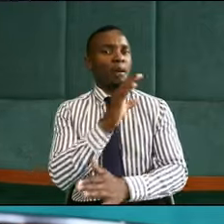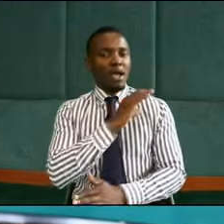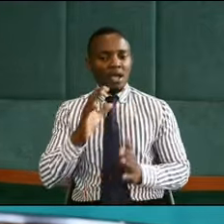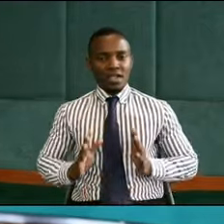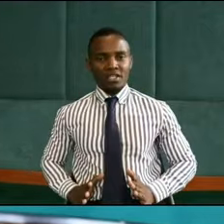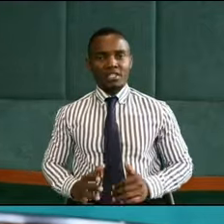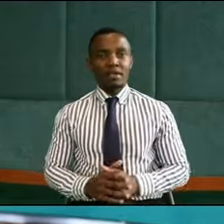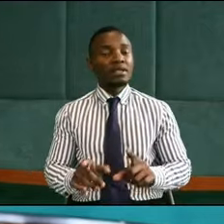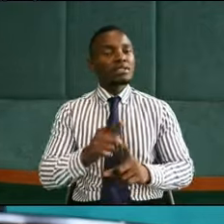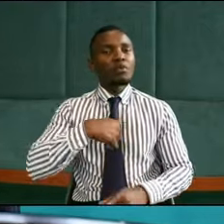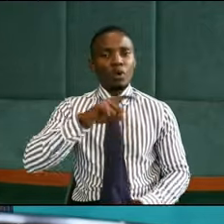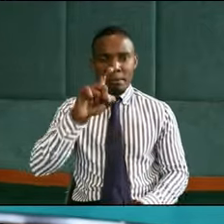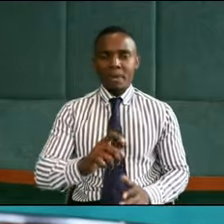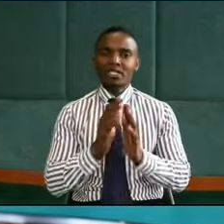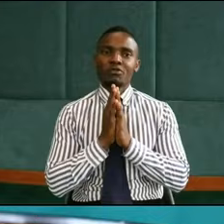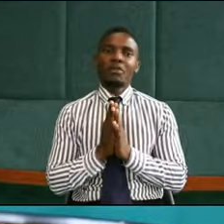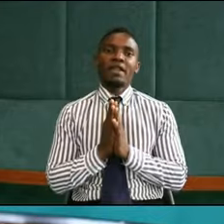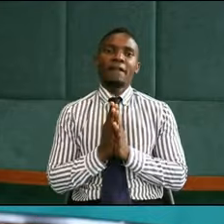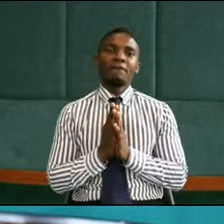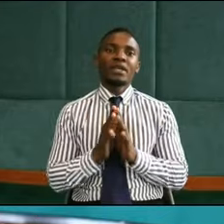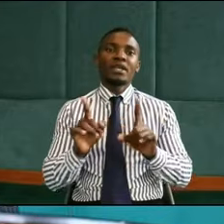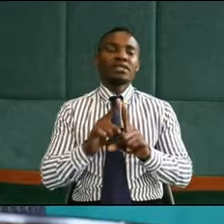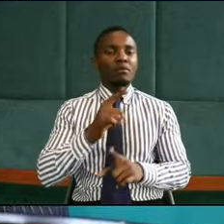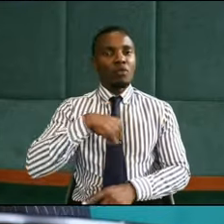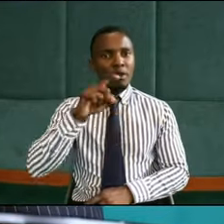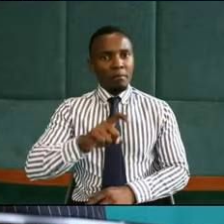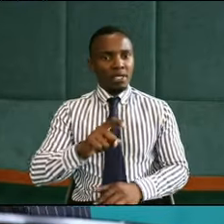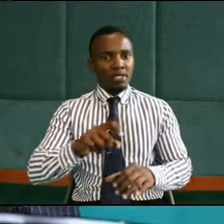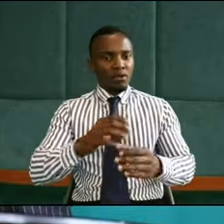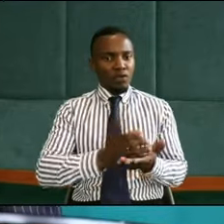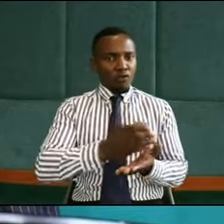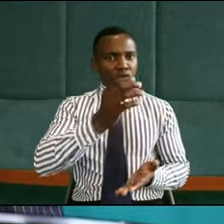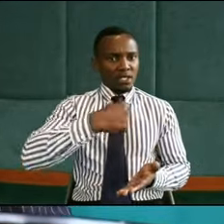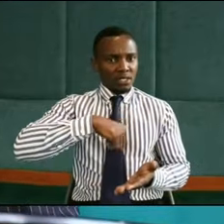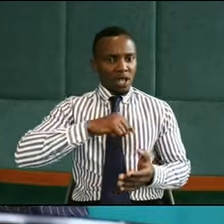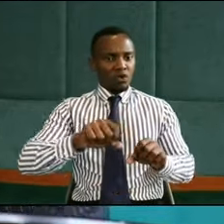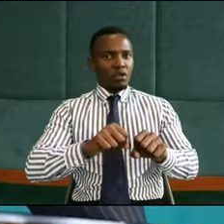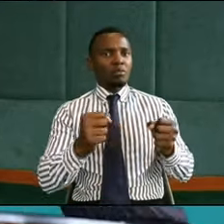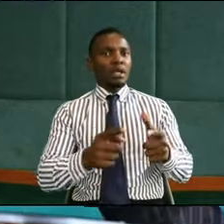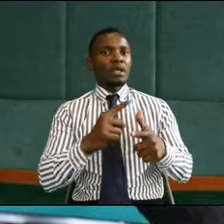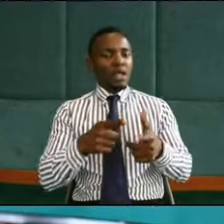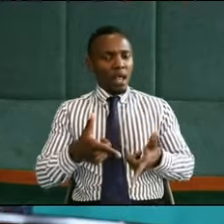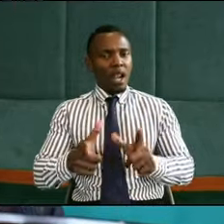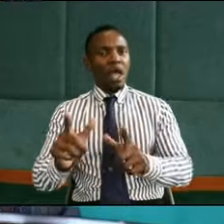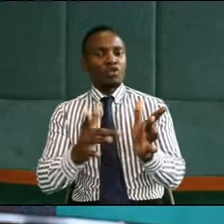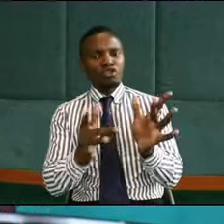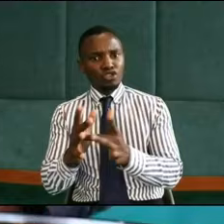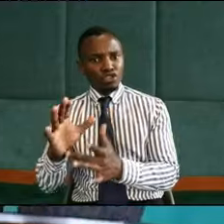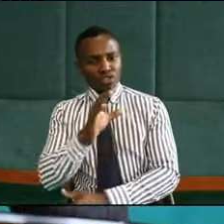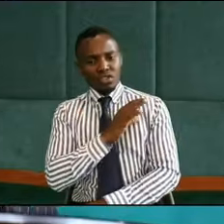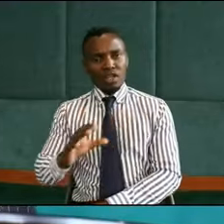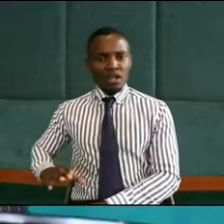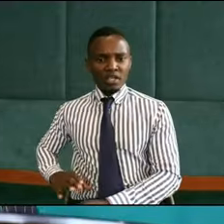We have to break our alabaster flask to allow the life of Jesus Christ to fill